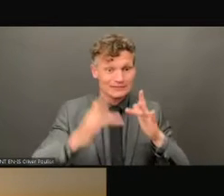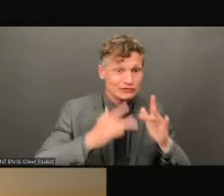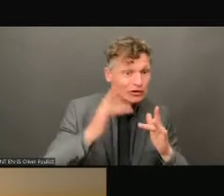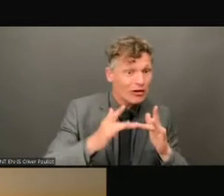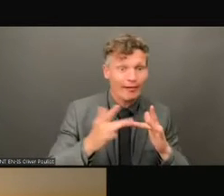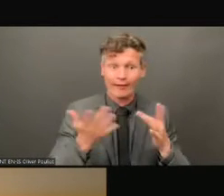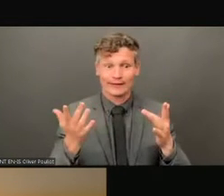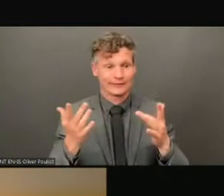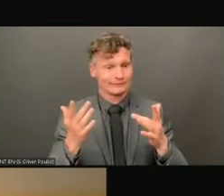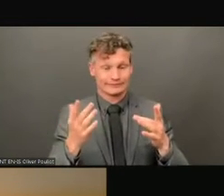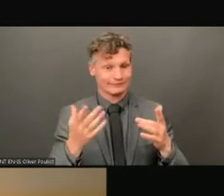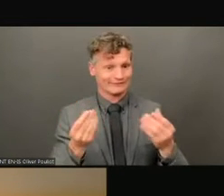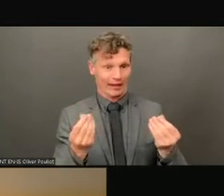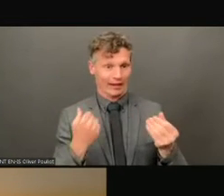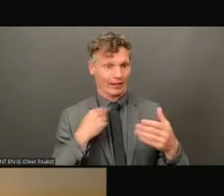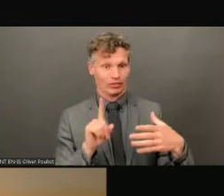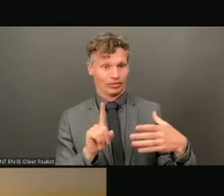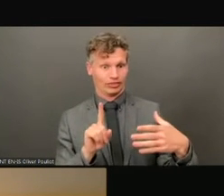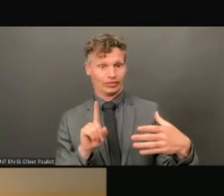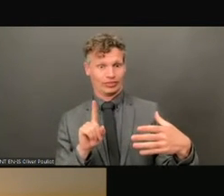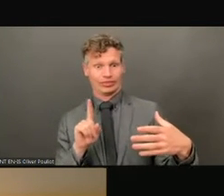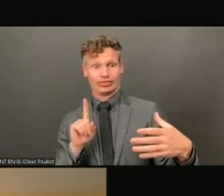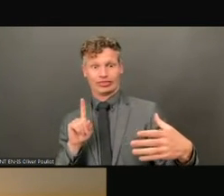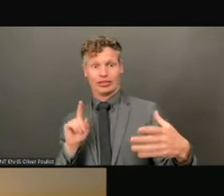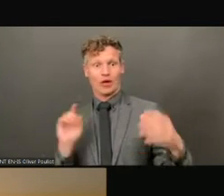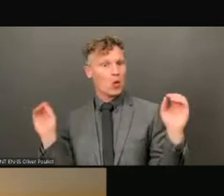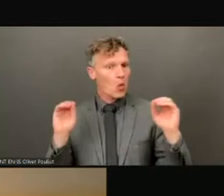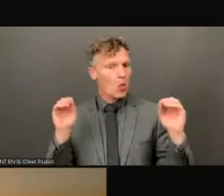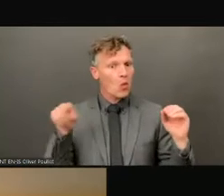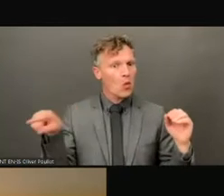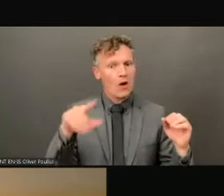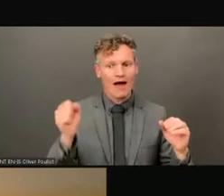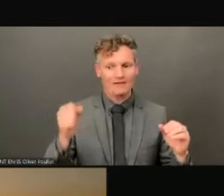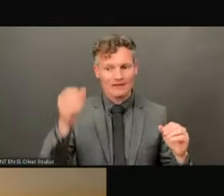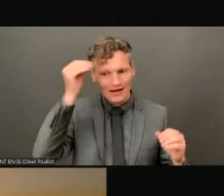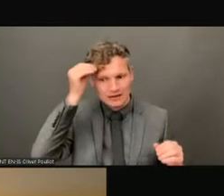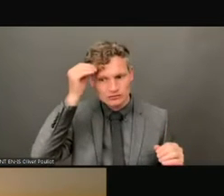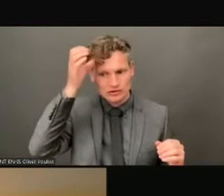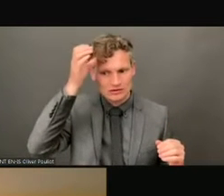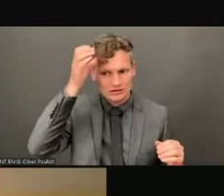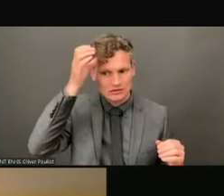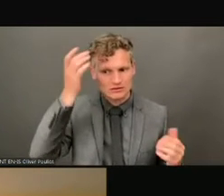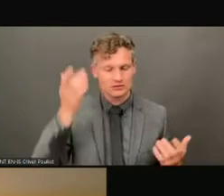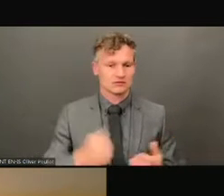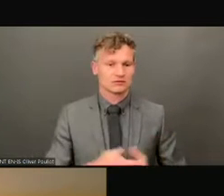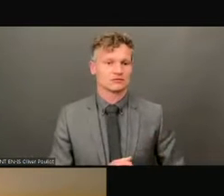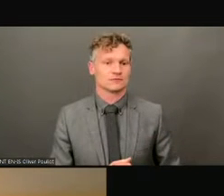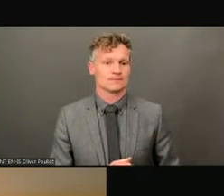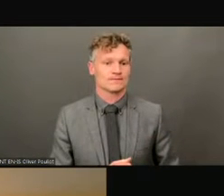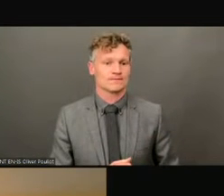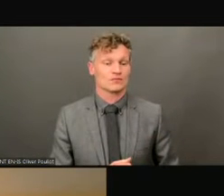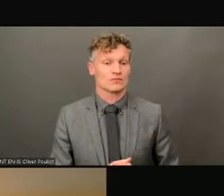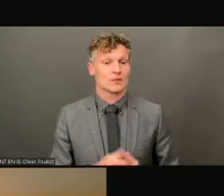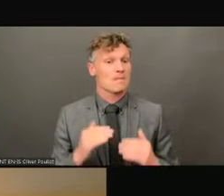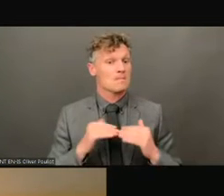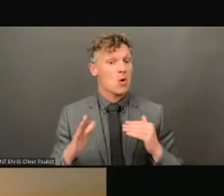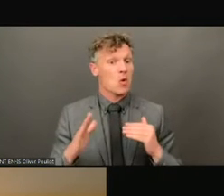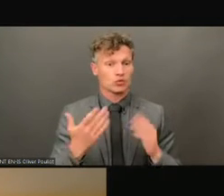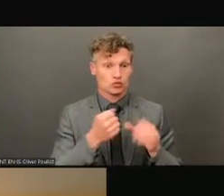restricted access to legal assistance, also power imbalance in modes of the representation,